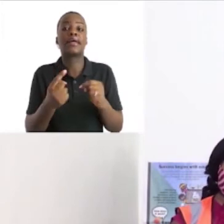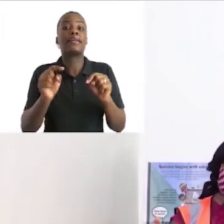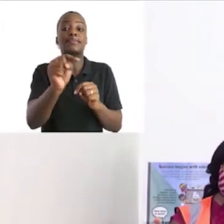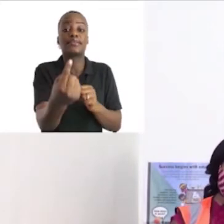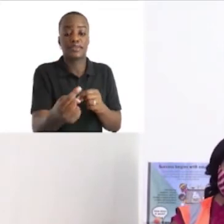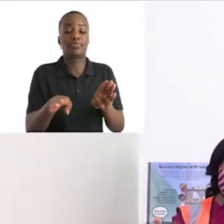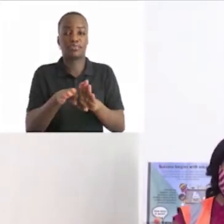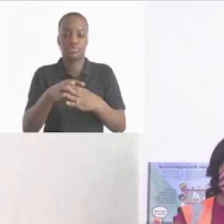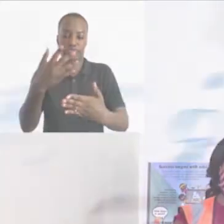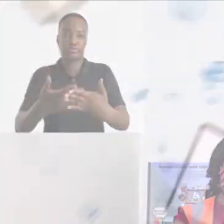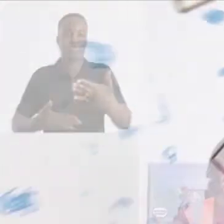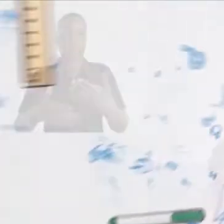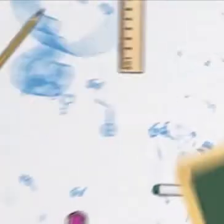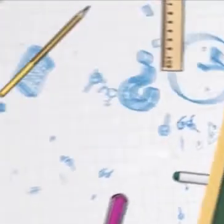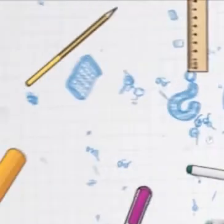by yourselves.